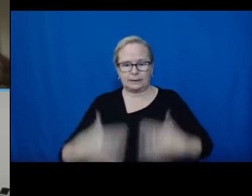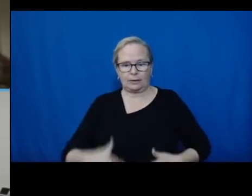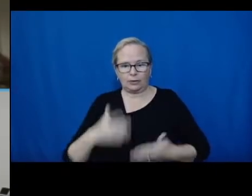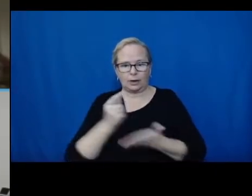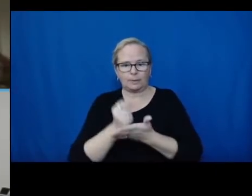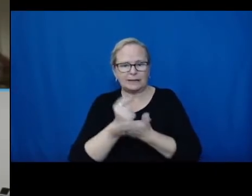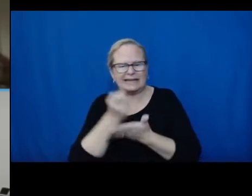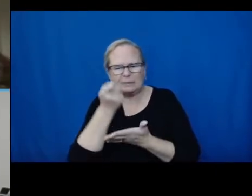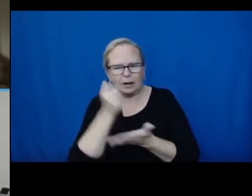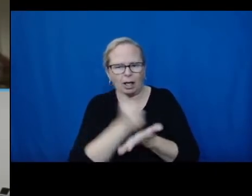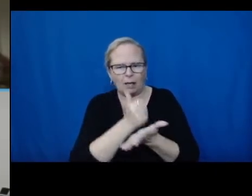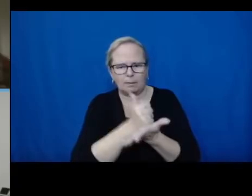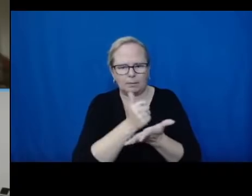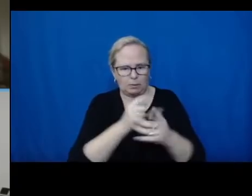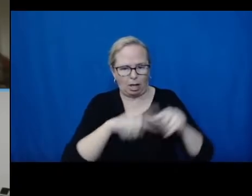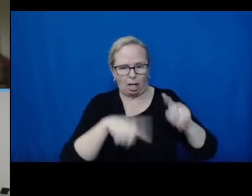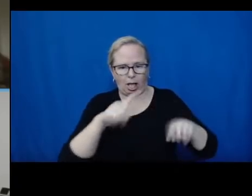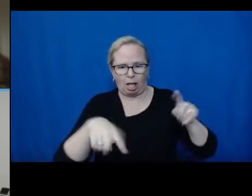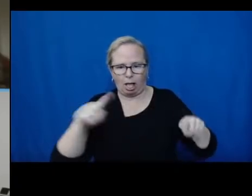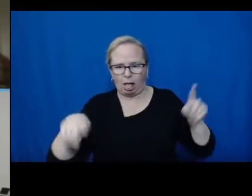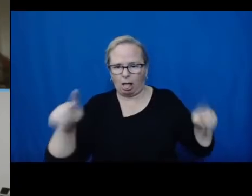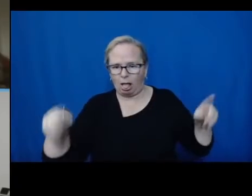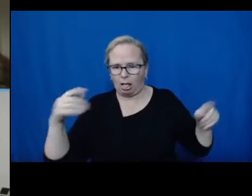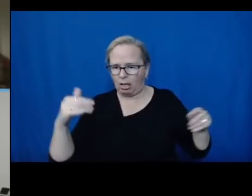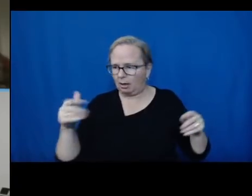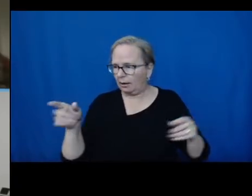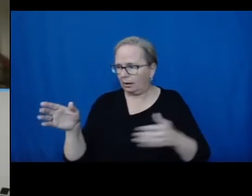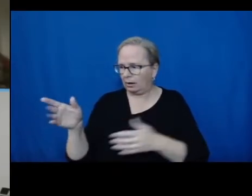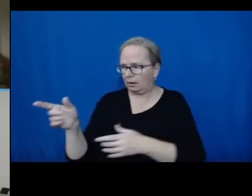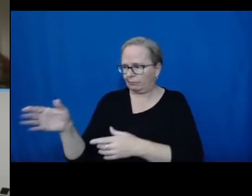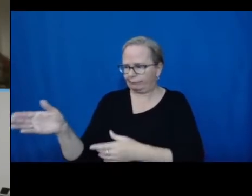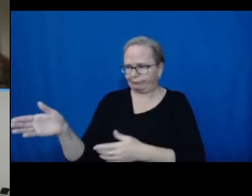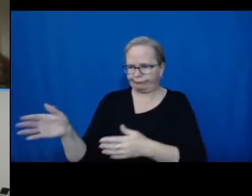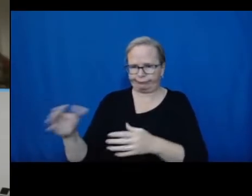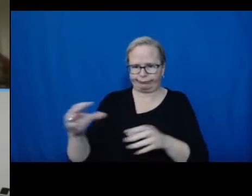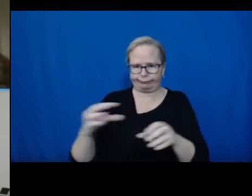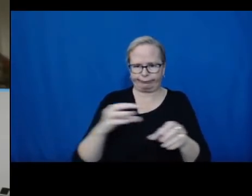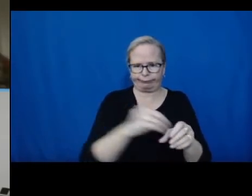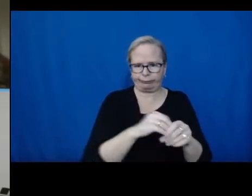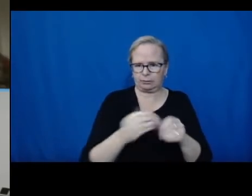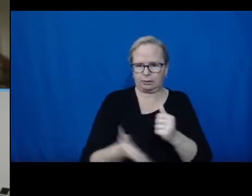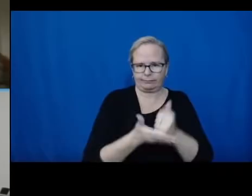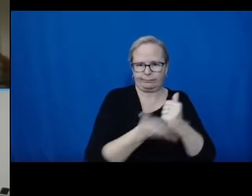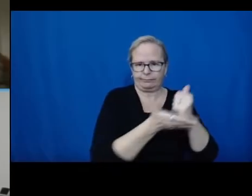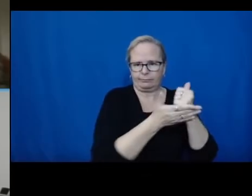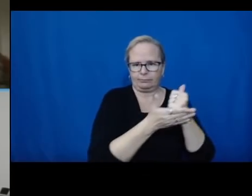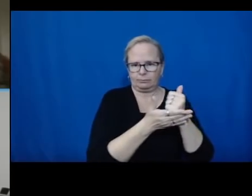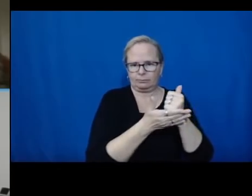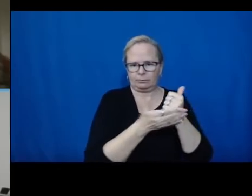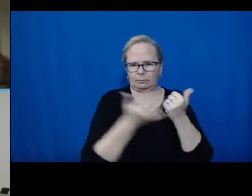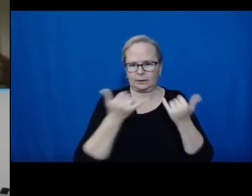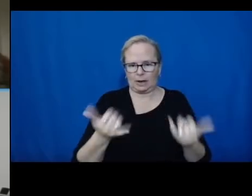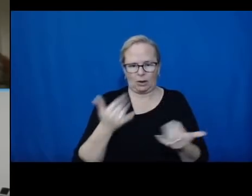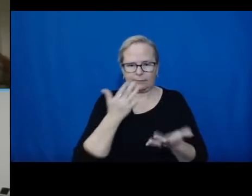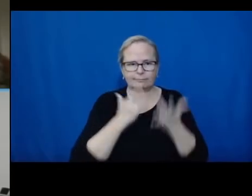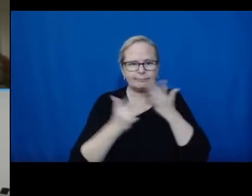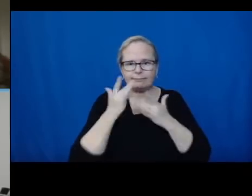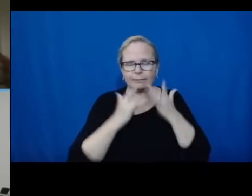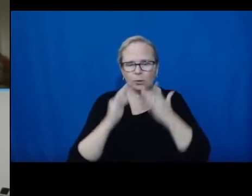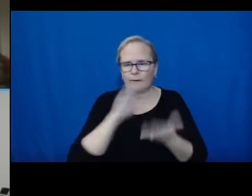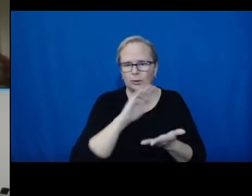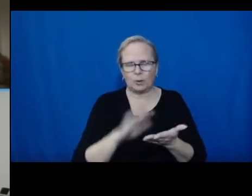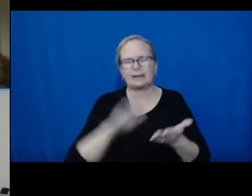physio. So they kind of are doing a little bit of everything with a lot less resources, as